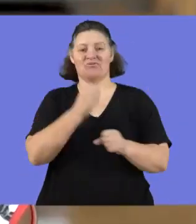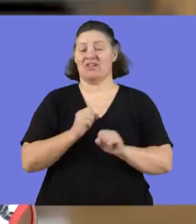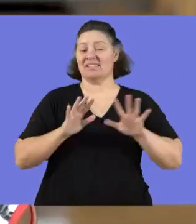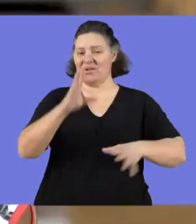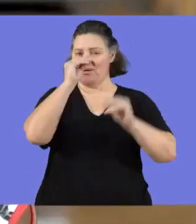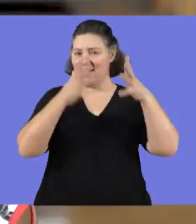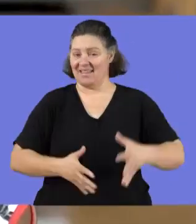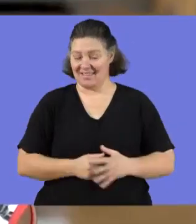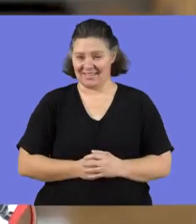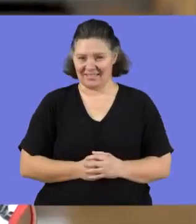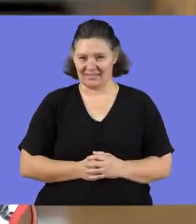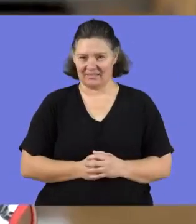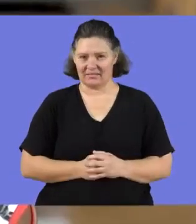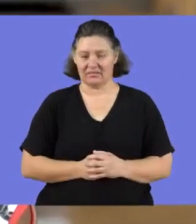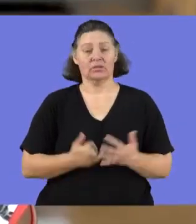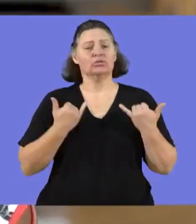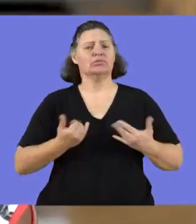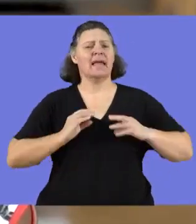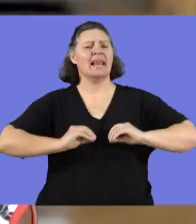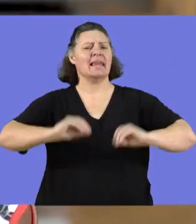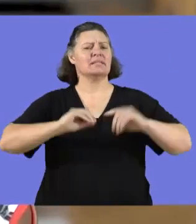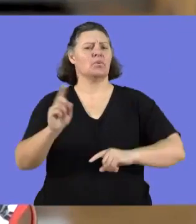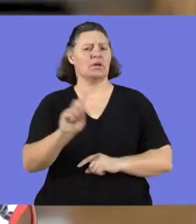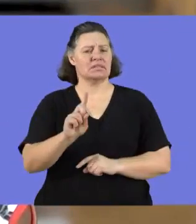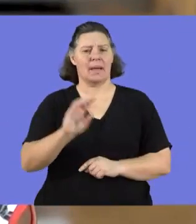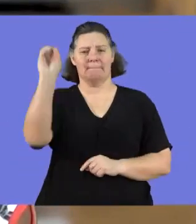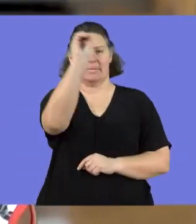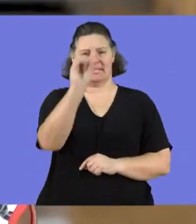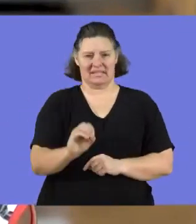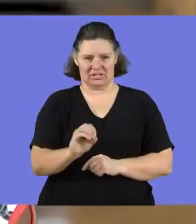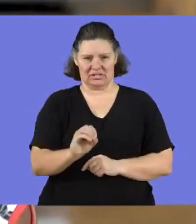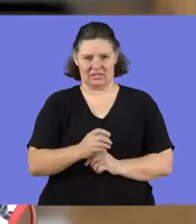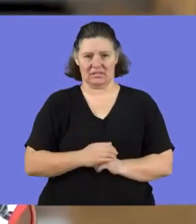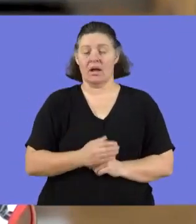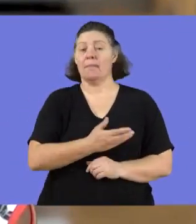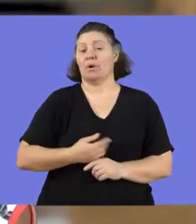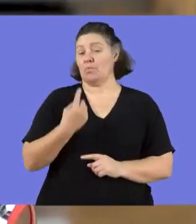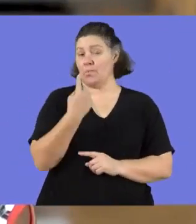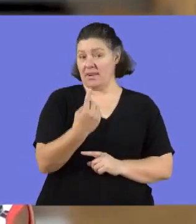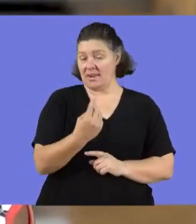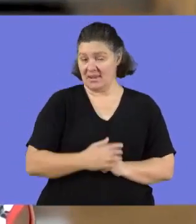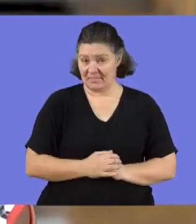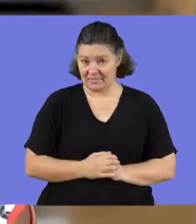day, grade 10 learners. Our lesson for today is percentages, part 1.